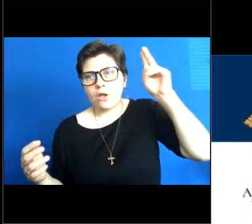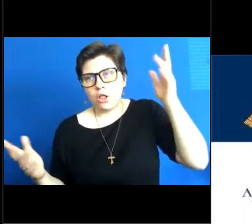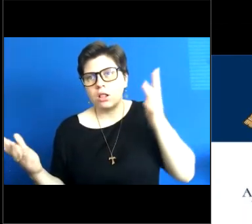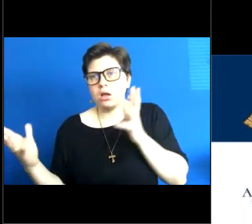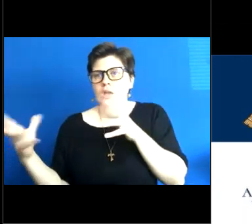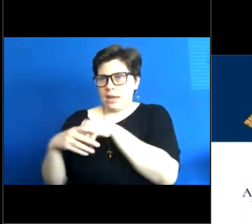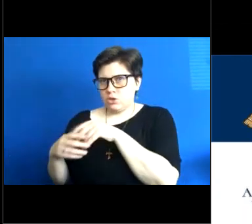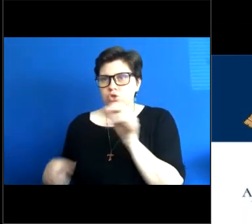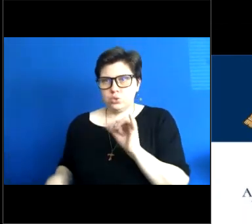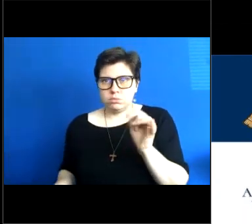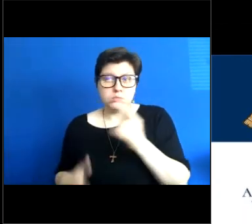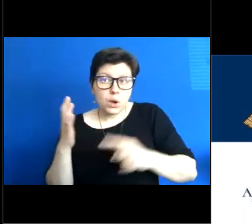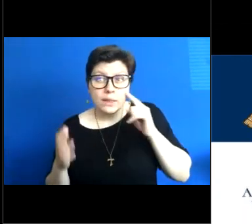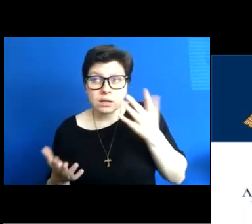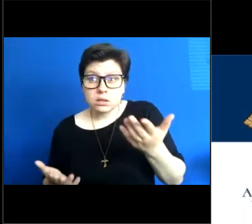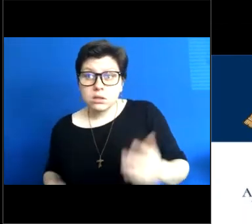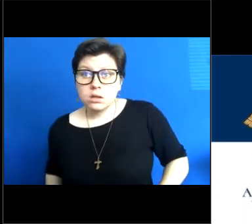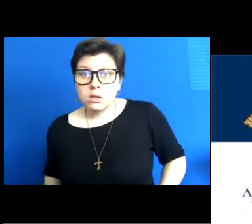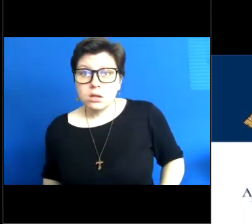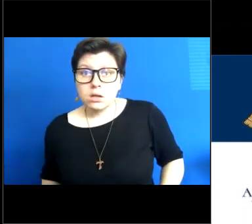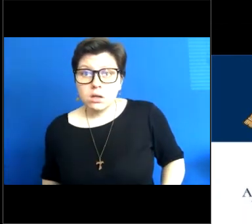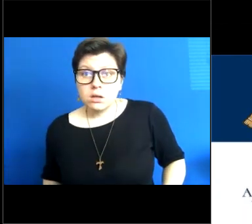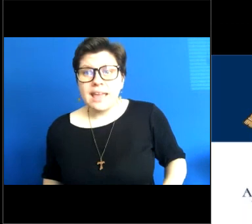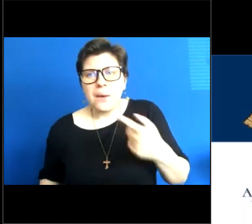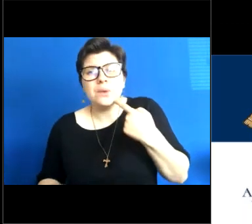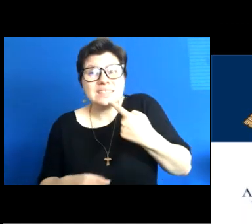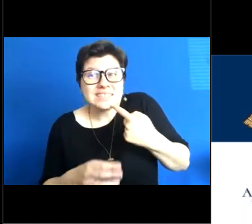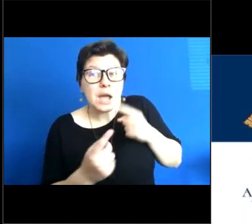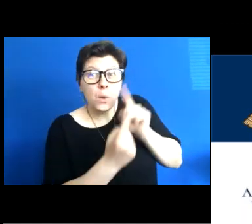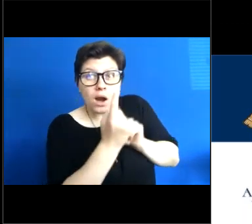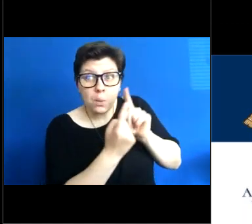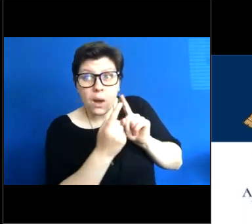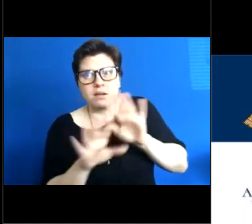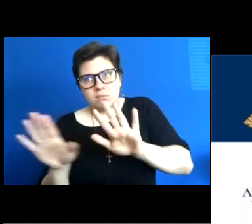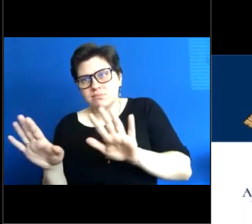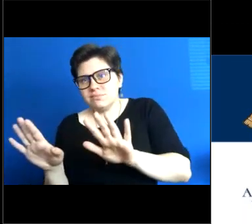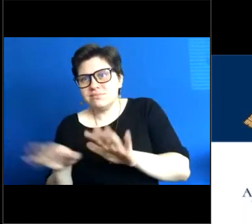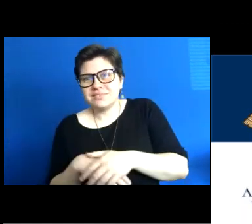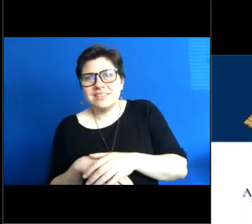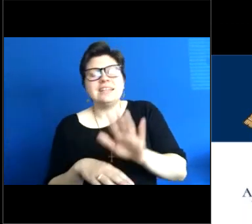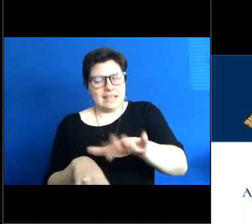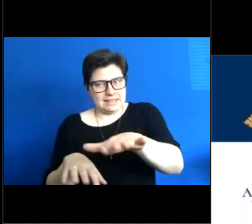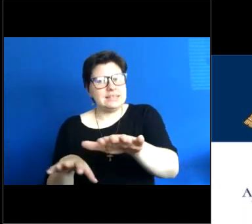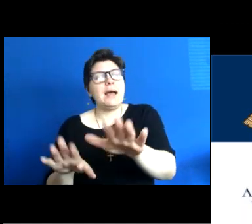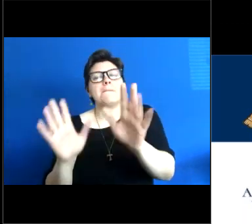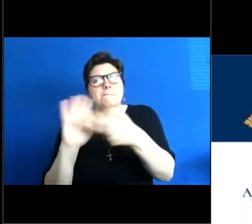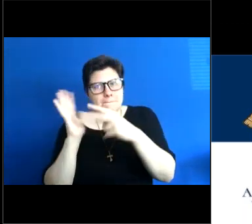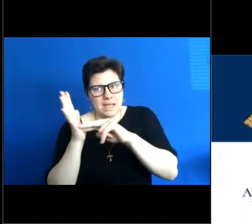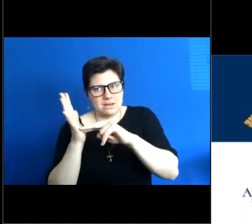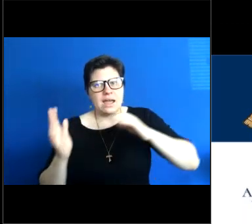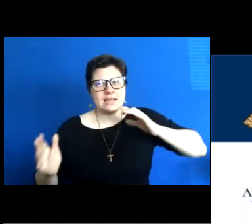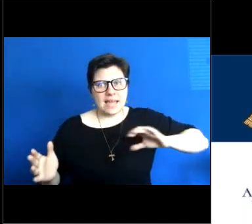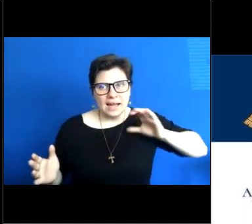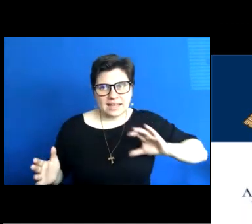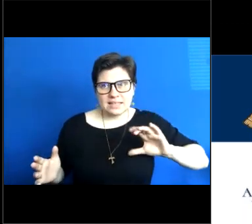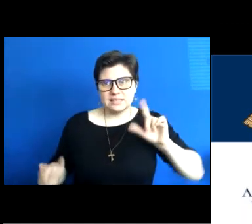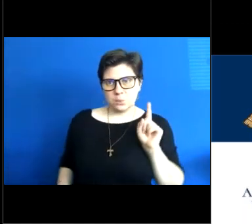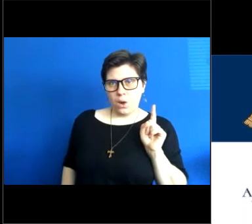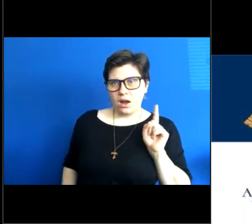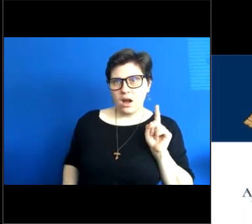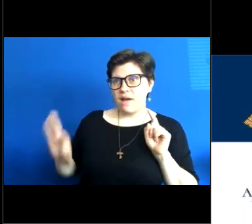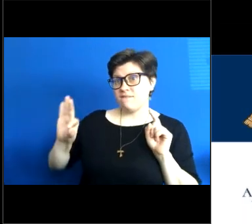What do you think with that? Yeah, we mentioned one-on-one, but that was a good point. By one-on-one, we meant the catechist to the family.